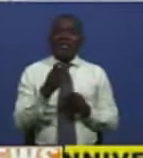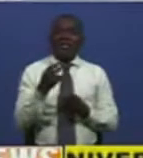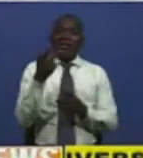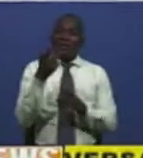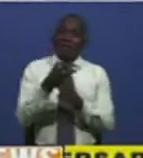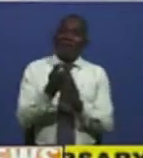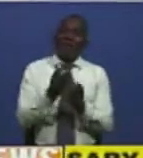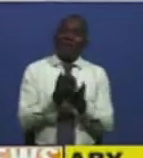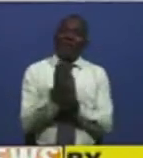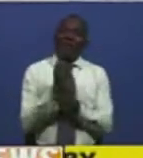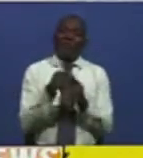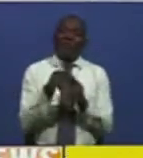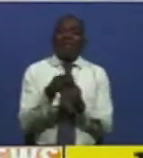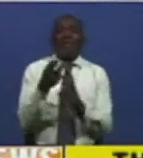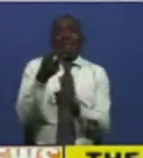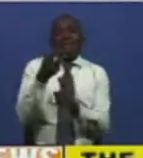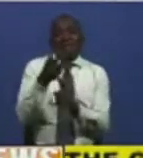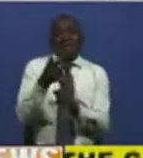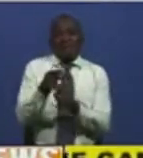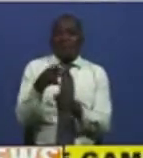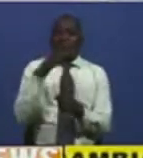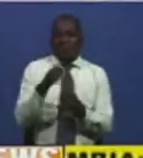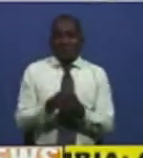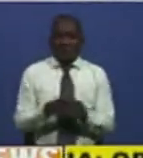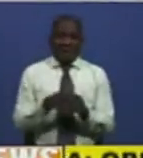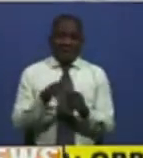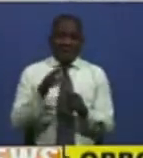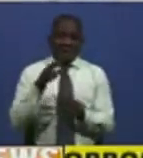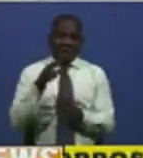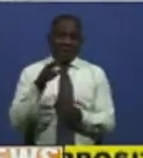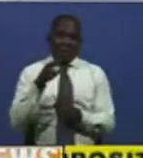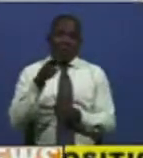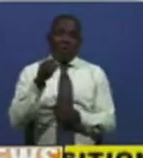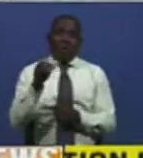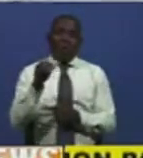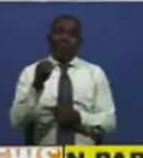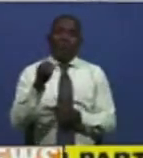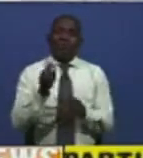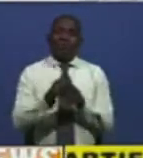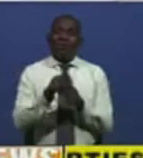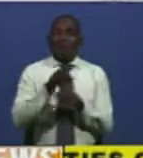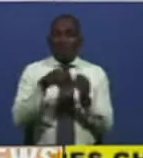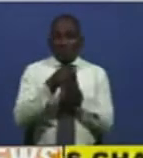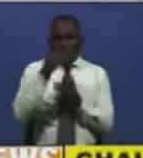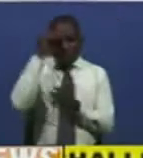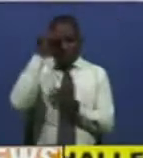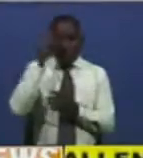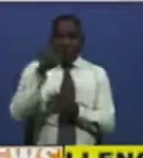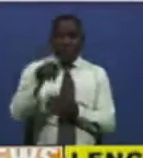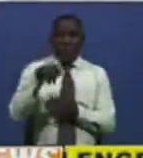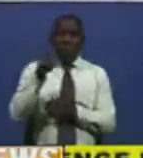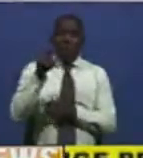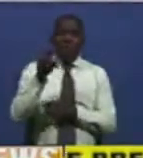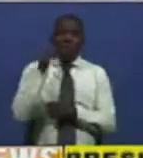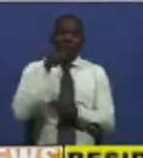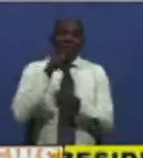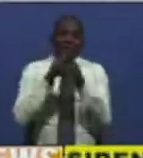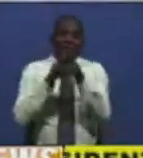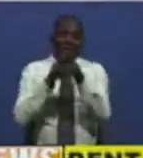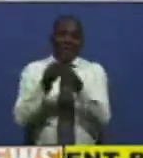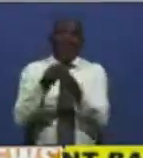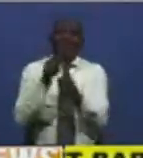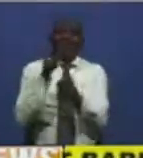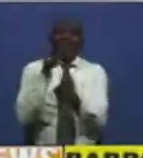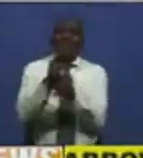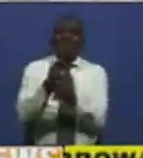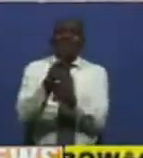right, the sentencing was harsh. Miss Rosemond Brown, popularly known as Akuapem Polo, was sentenced